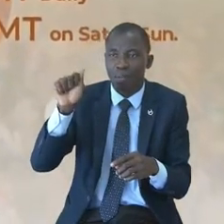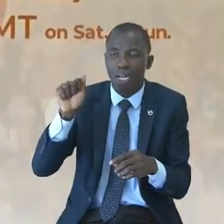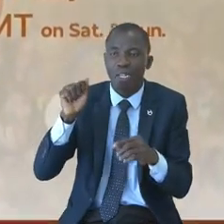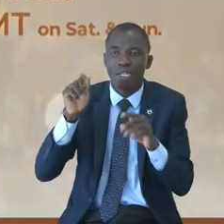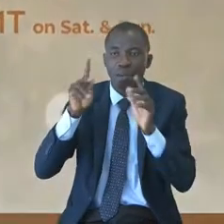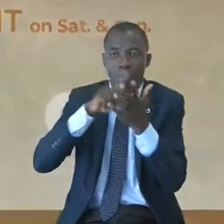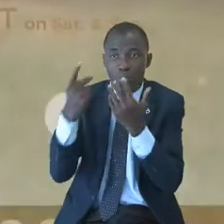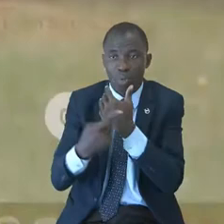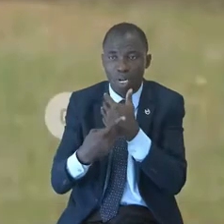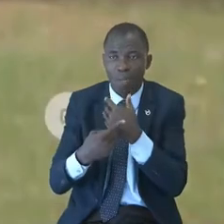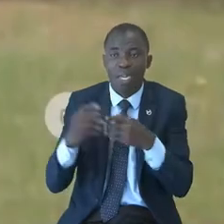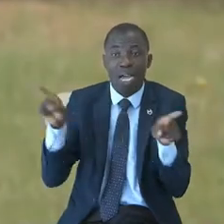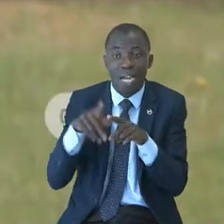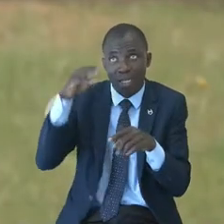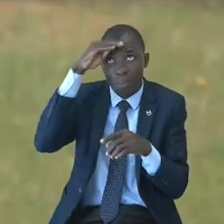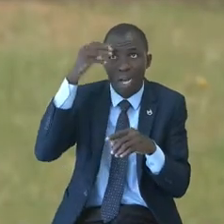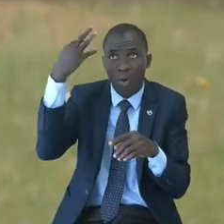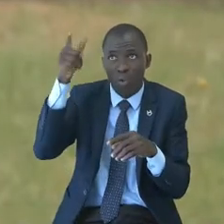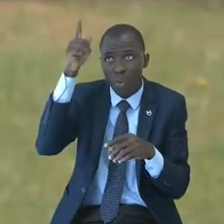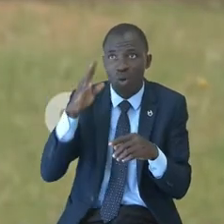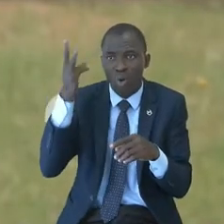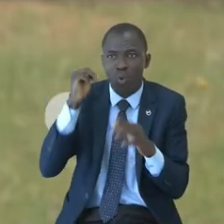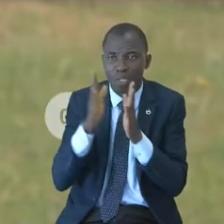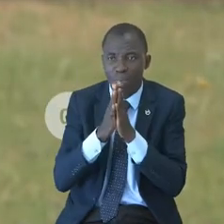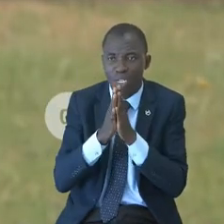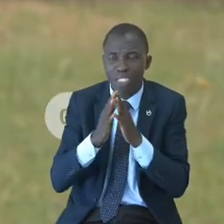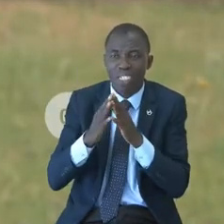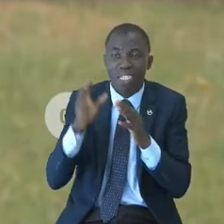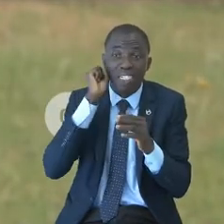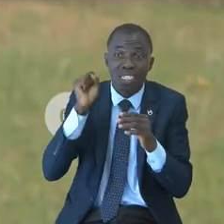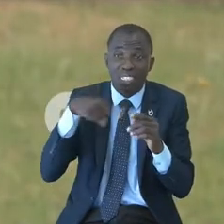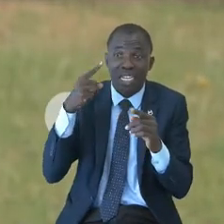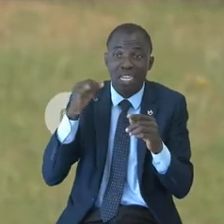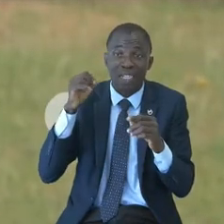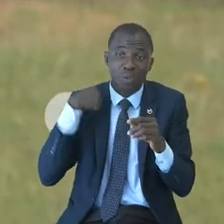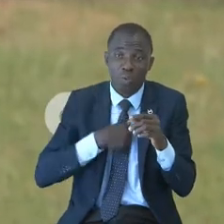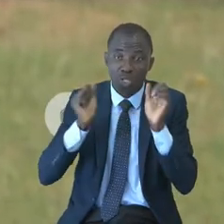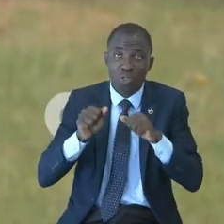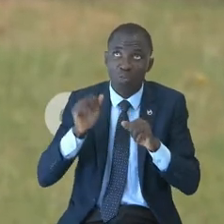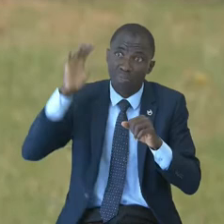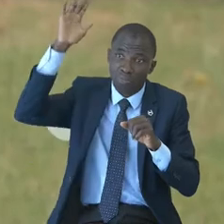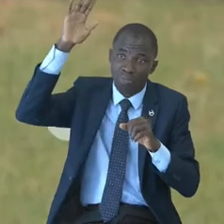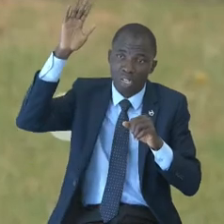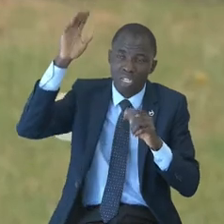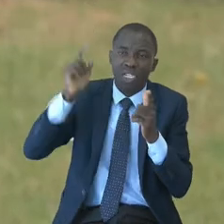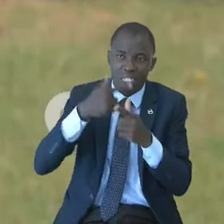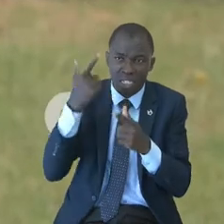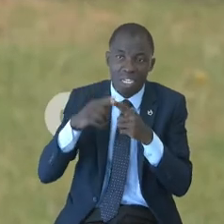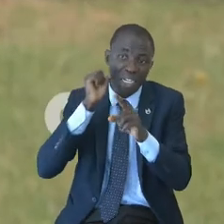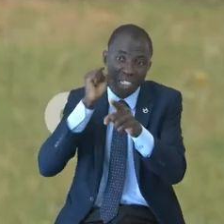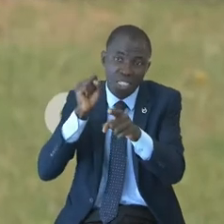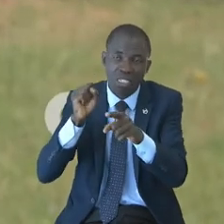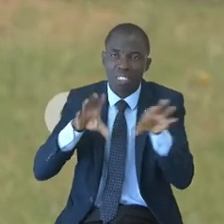man of God was praying and said that we should raise up our hand, I raised up my hand and touched where I have the